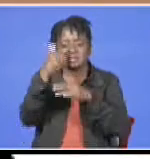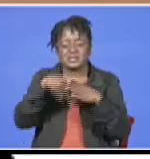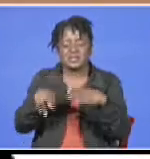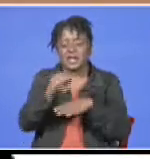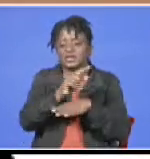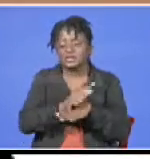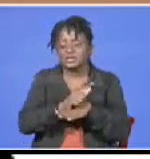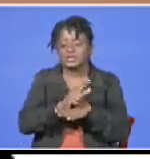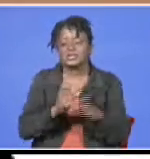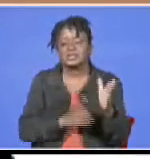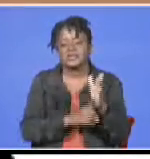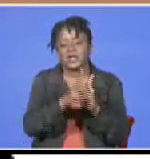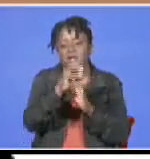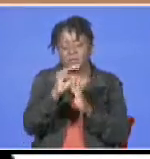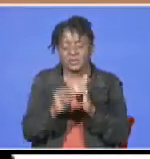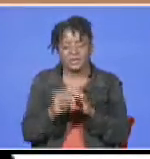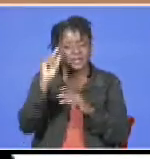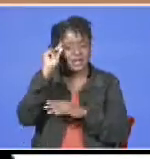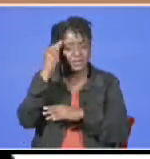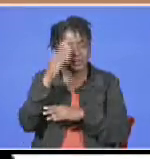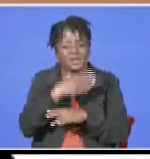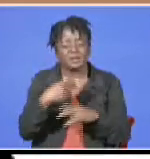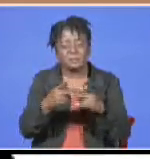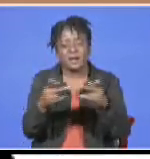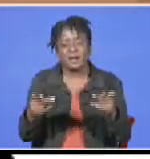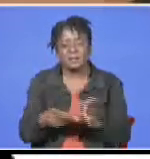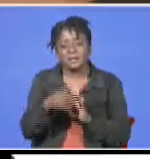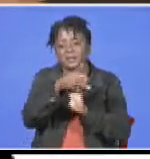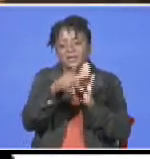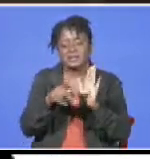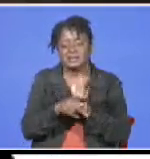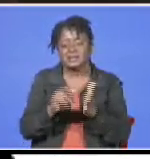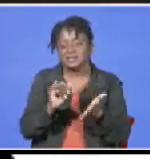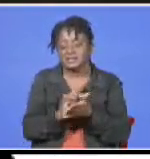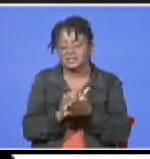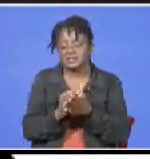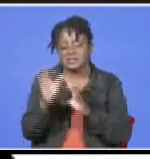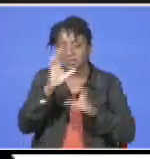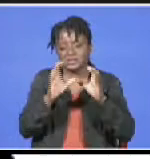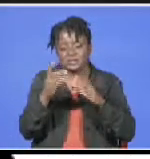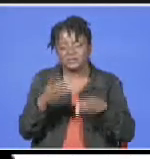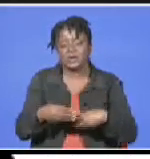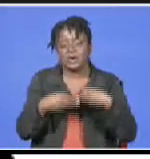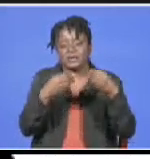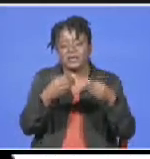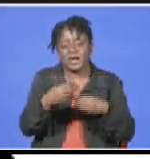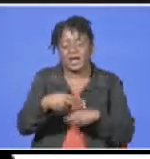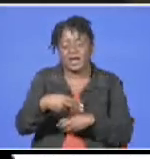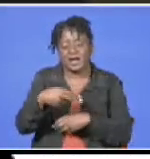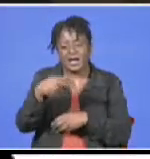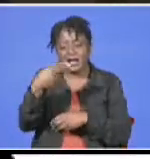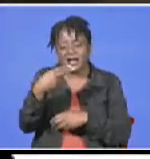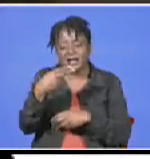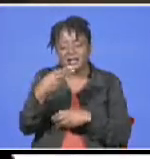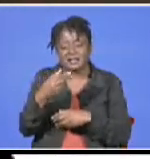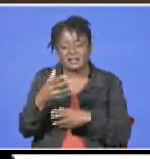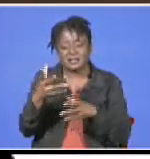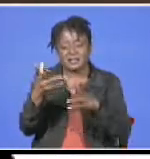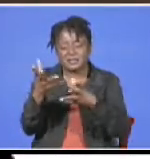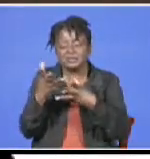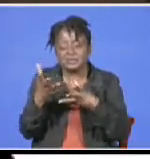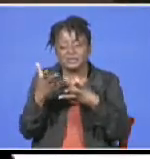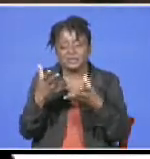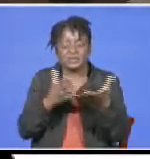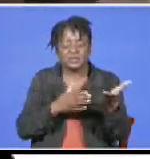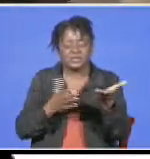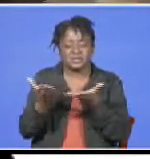The Government and Public Policy Institute seeks to offer highly sought-after services in research, design, and implementation of